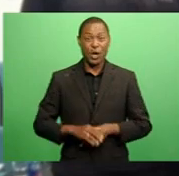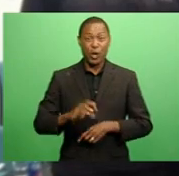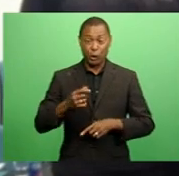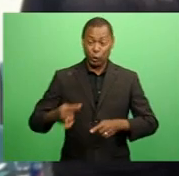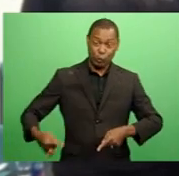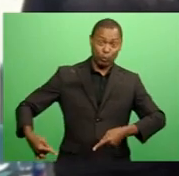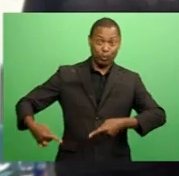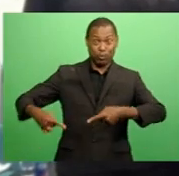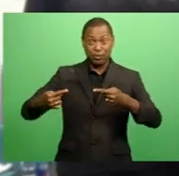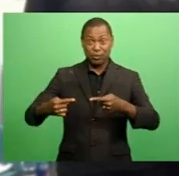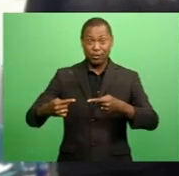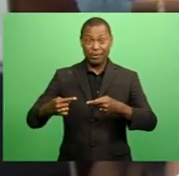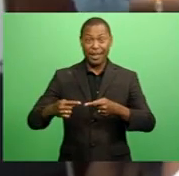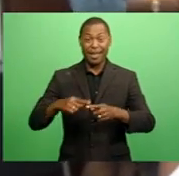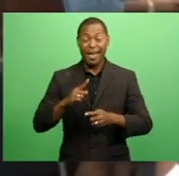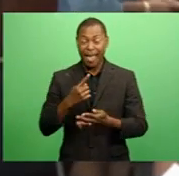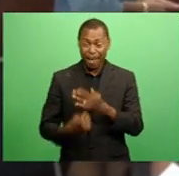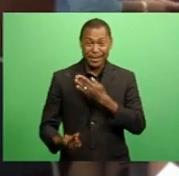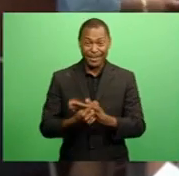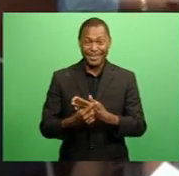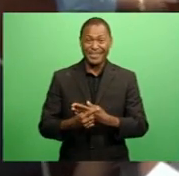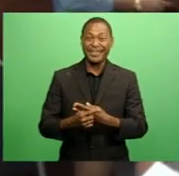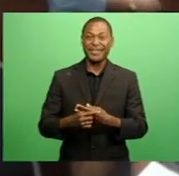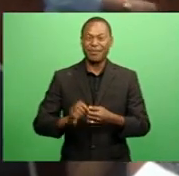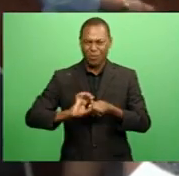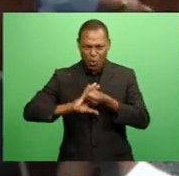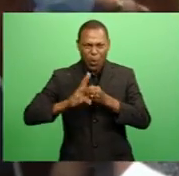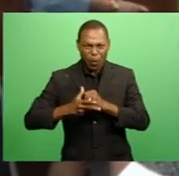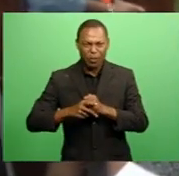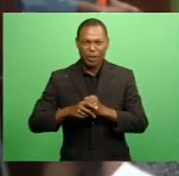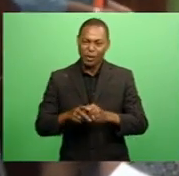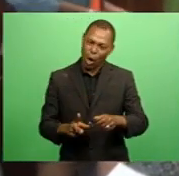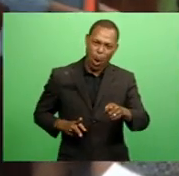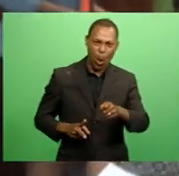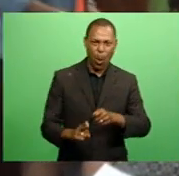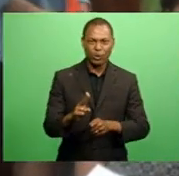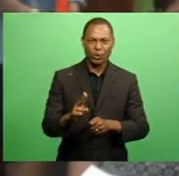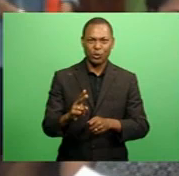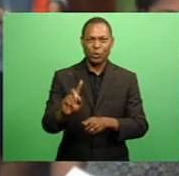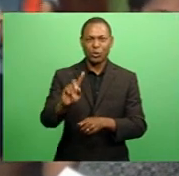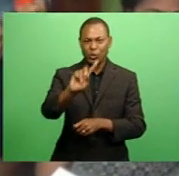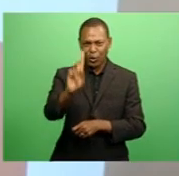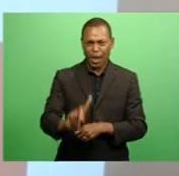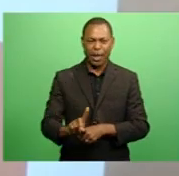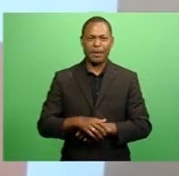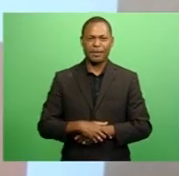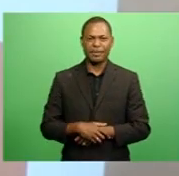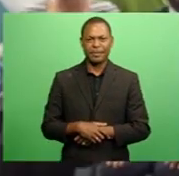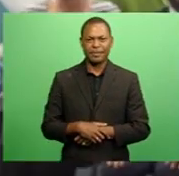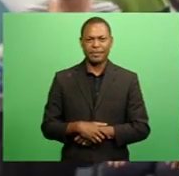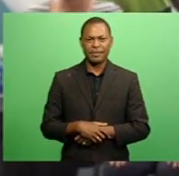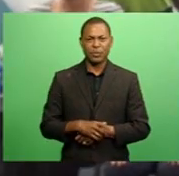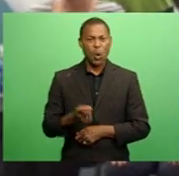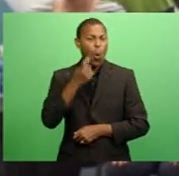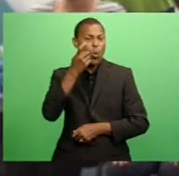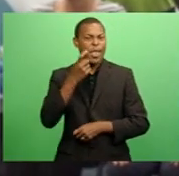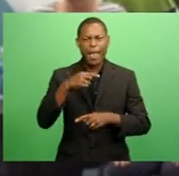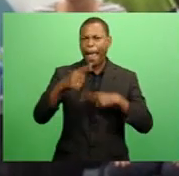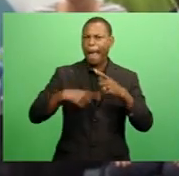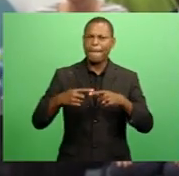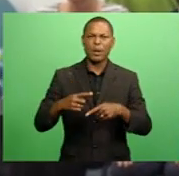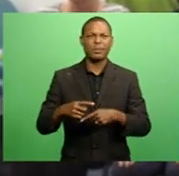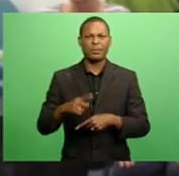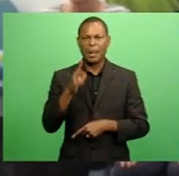Speech Surrounding COVID-19 in Fiji project was launched today. We care about this region, its people, their